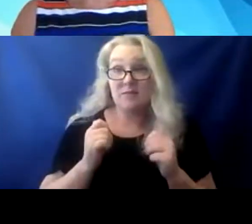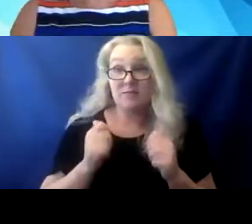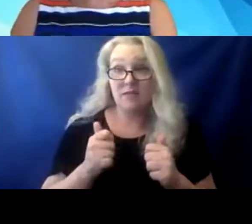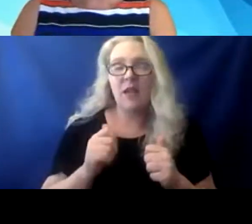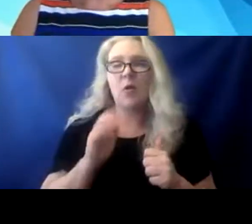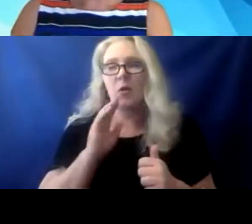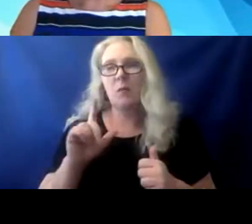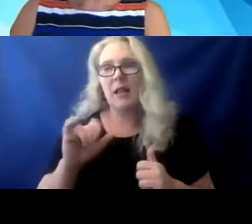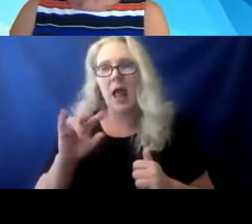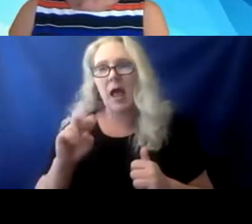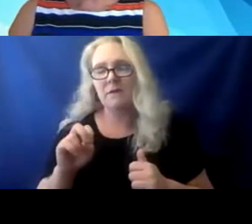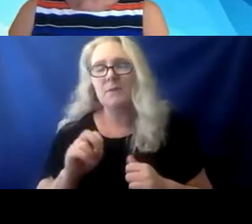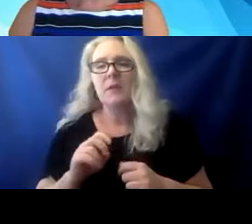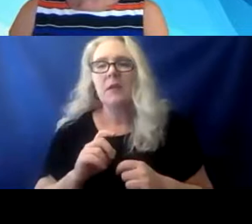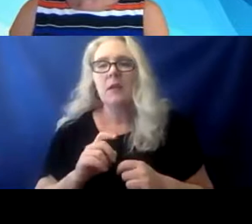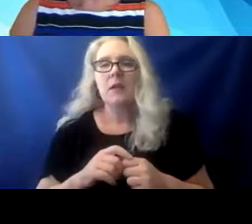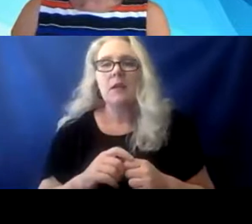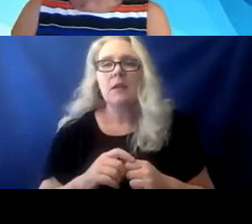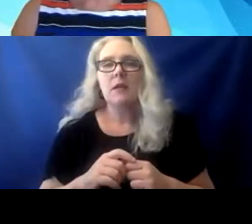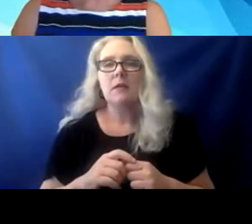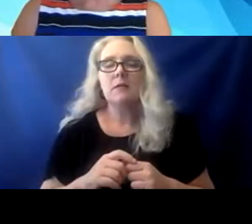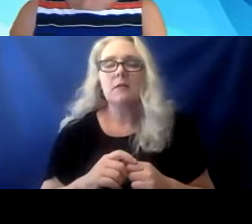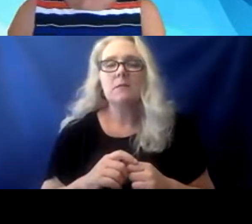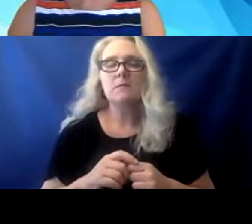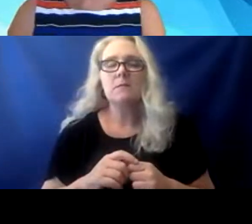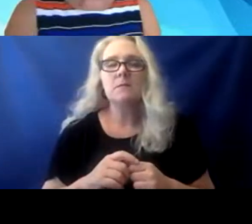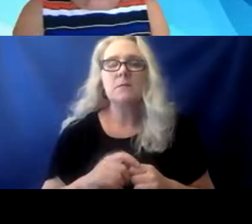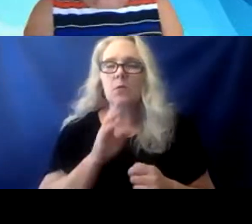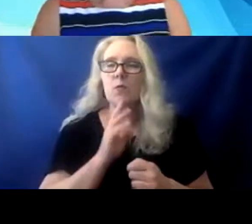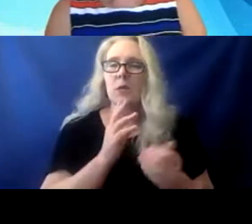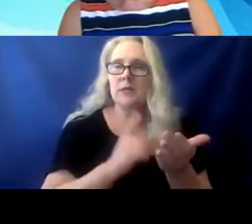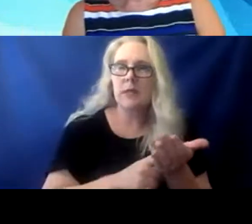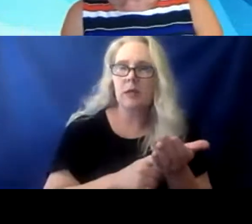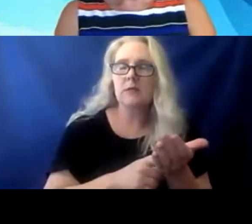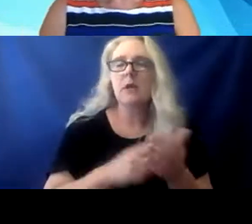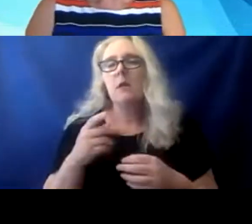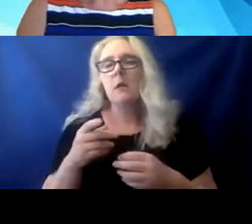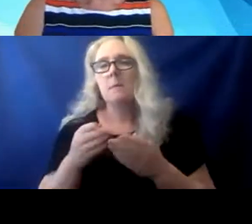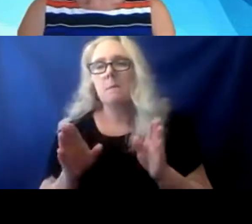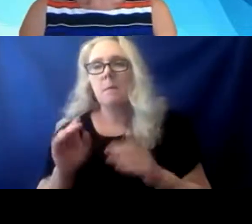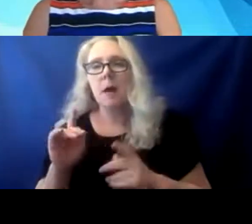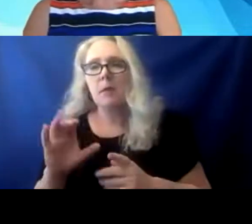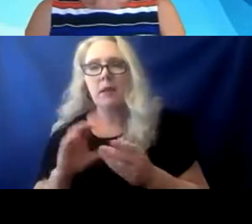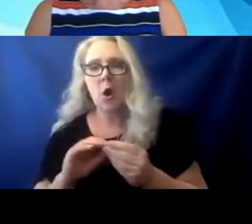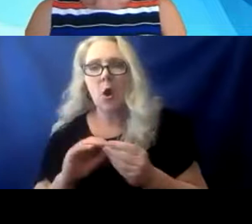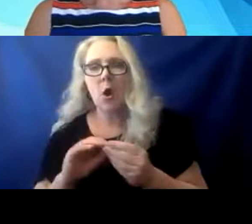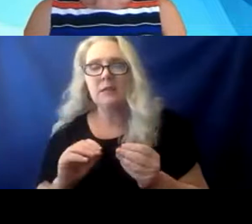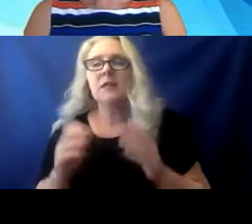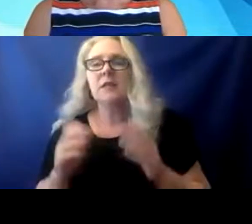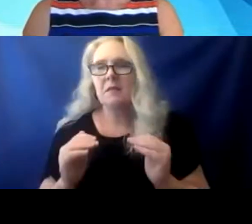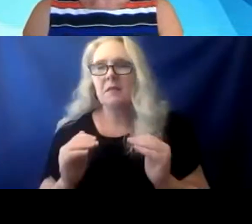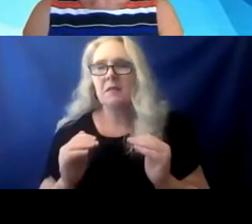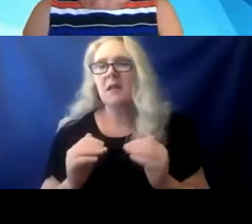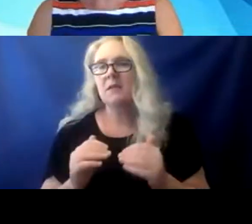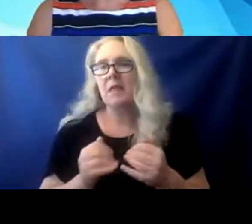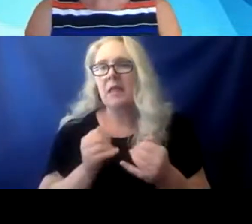worry. But without further ado, we'll have discussion, of course, and public comment, and then we'll wrap up with some next steps that have started to